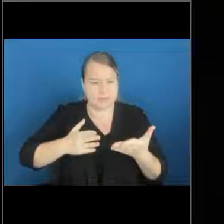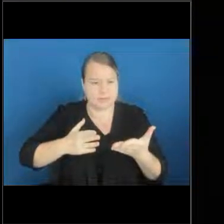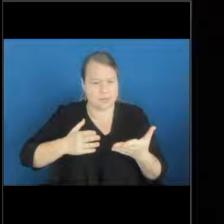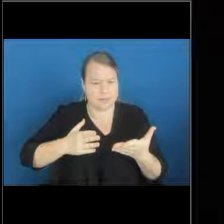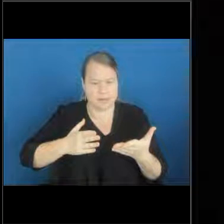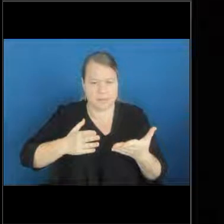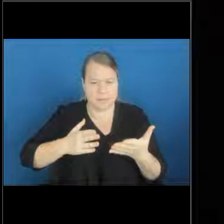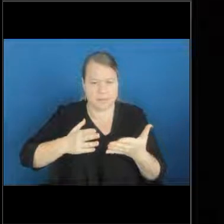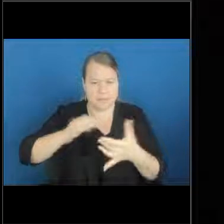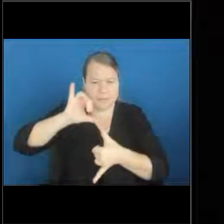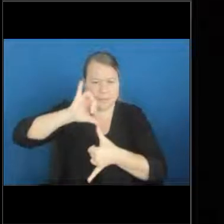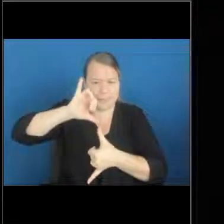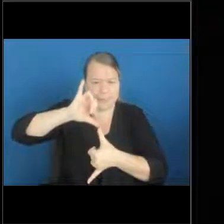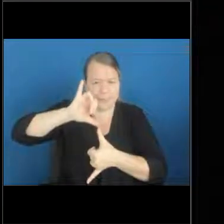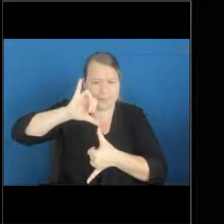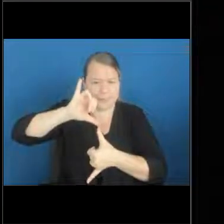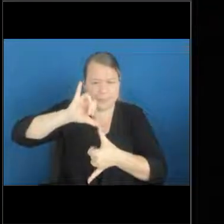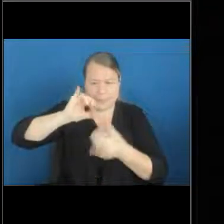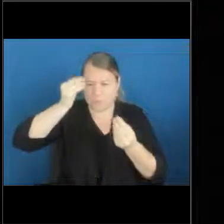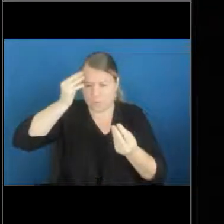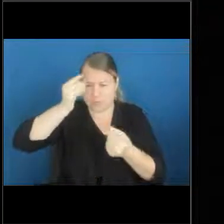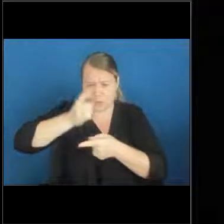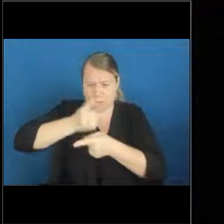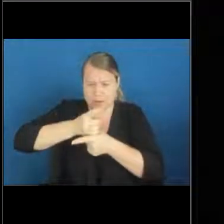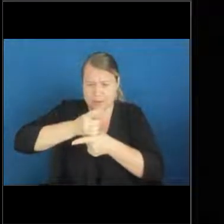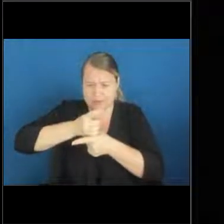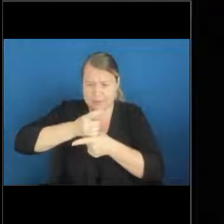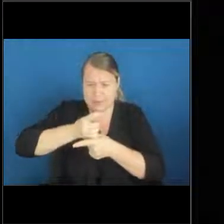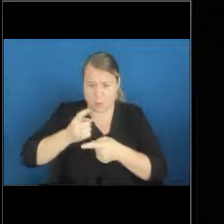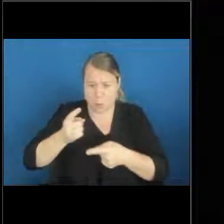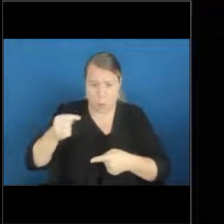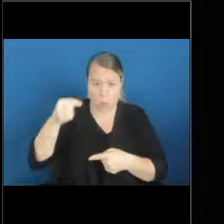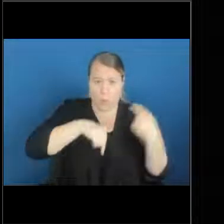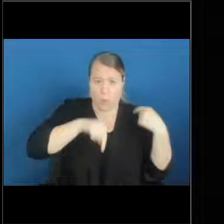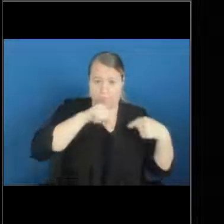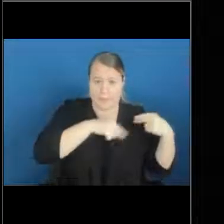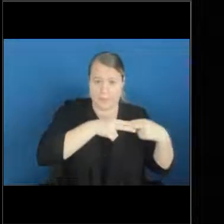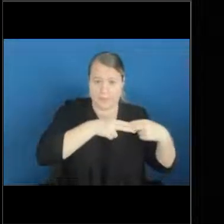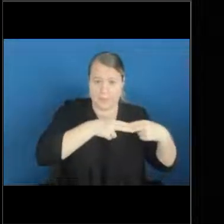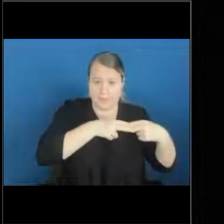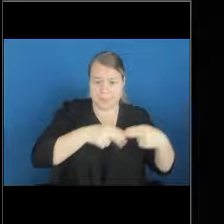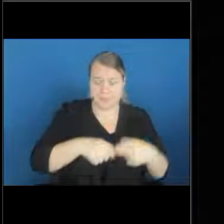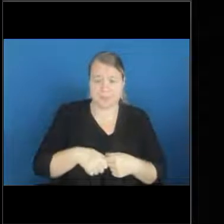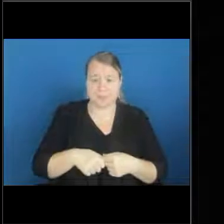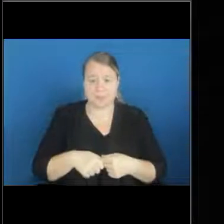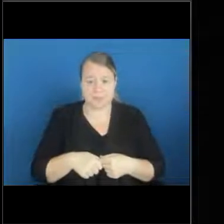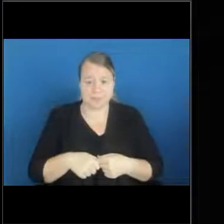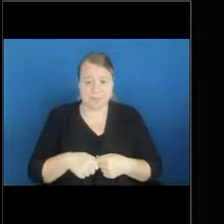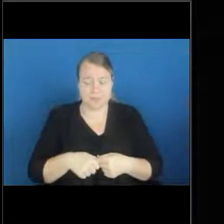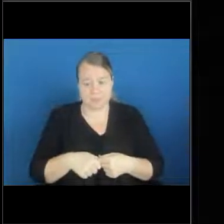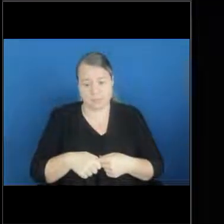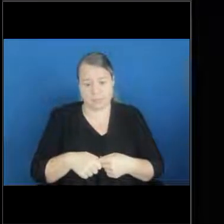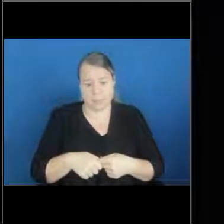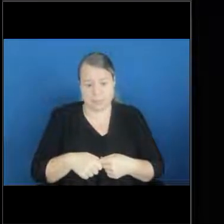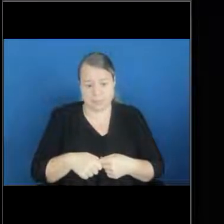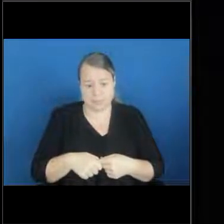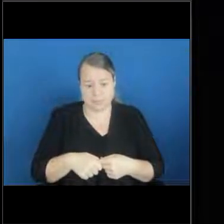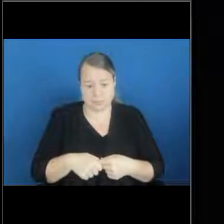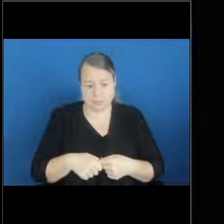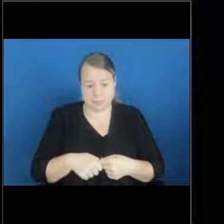dimensions and length information, right? So we just go yes. back to that slide again. Yeah. So based on